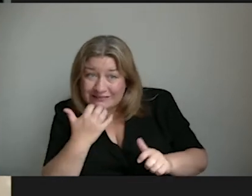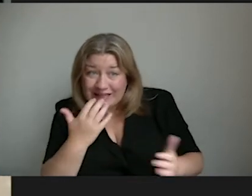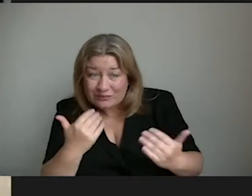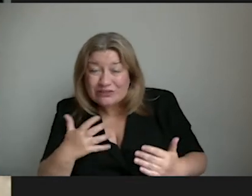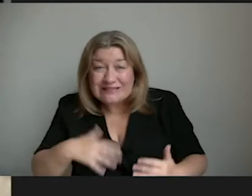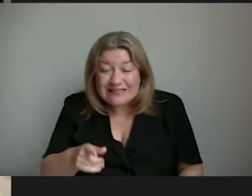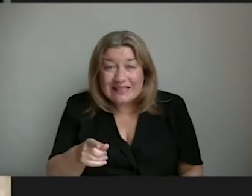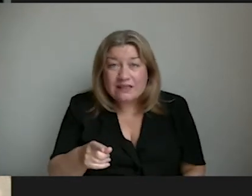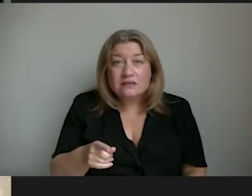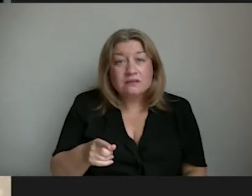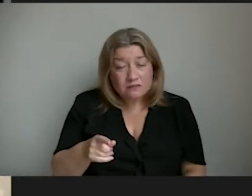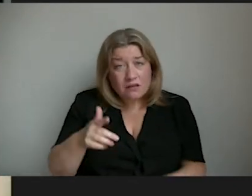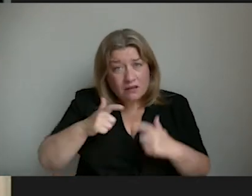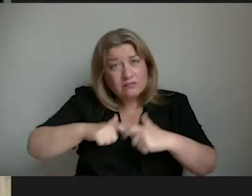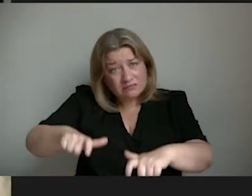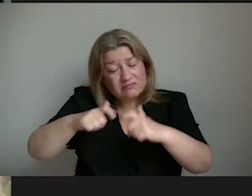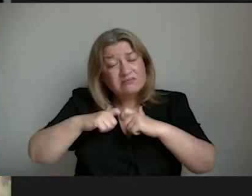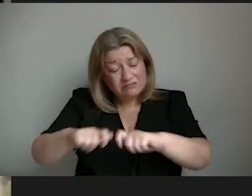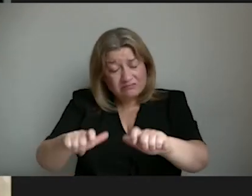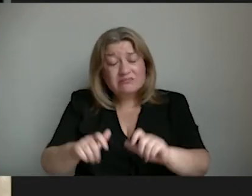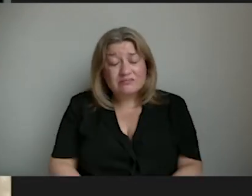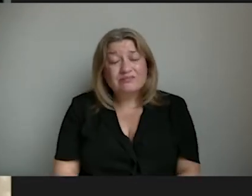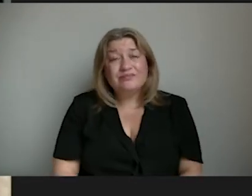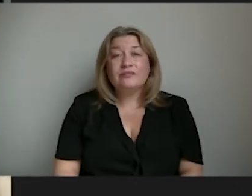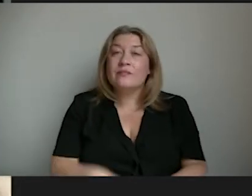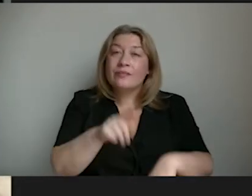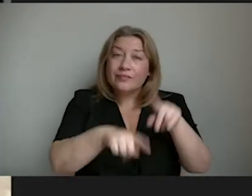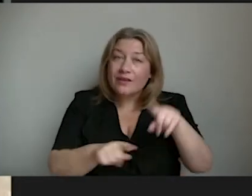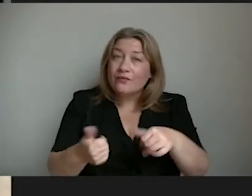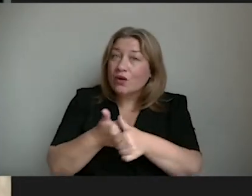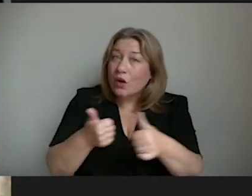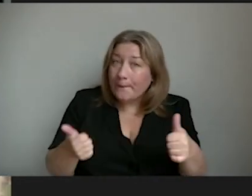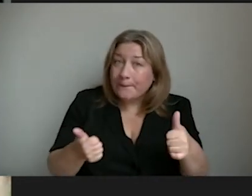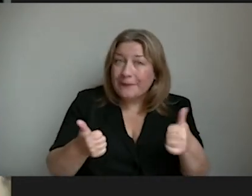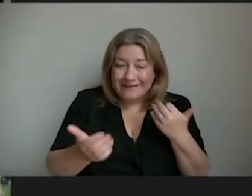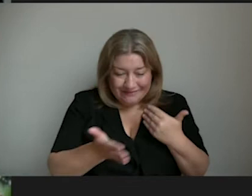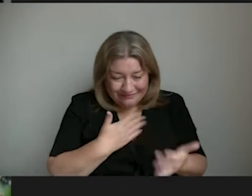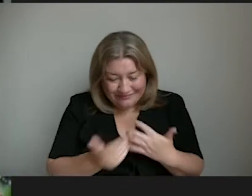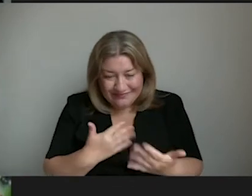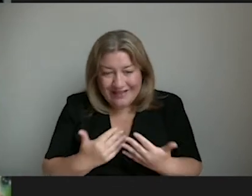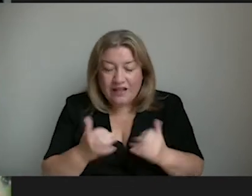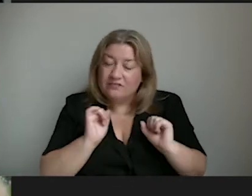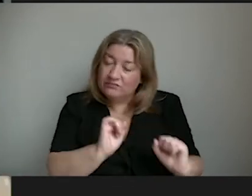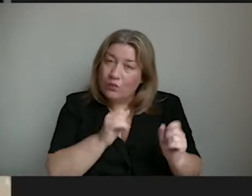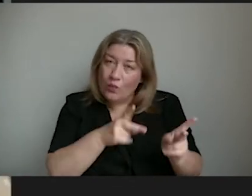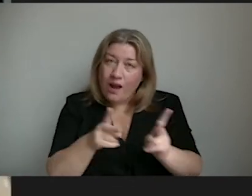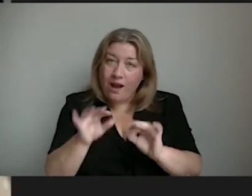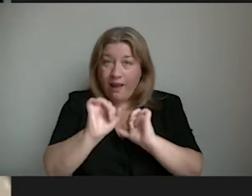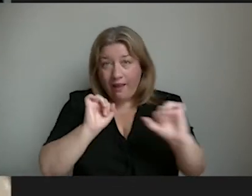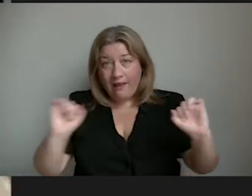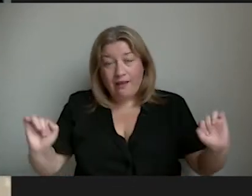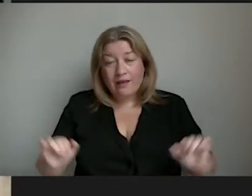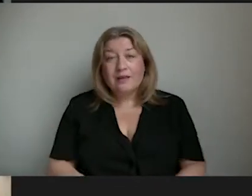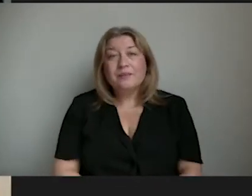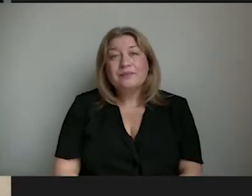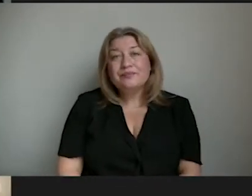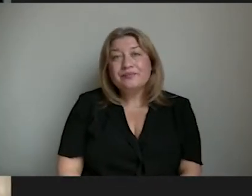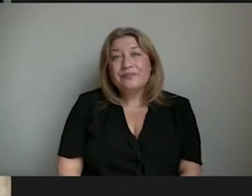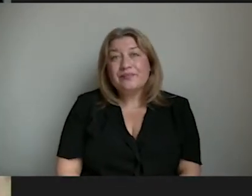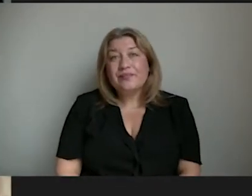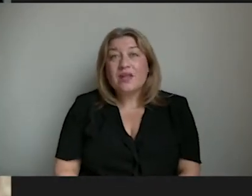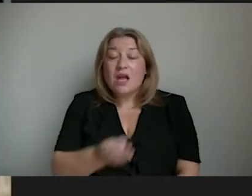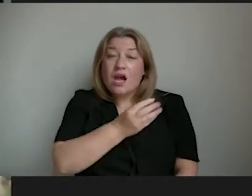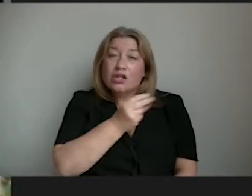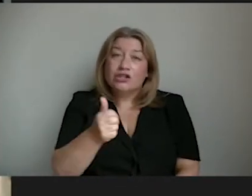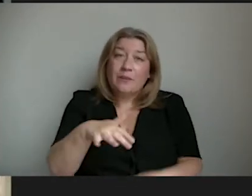get going with this? We're desperate for someone. So it's kind of swings and roundabouts. Different companies are dealing with it differently. Like Russell